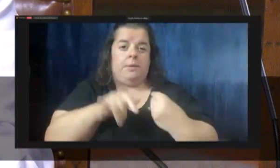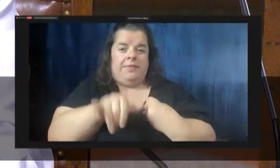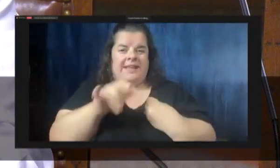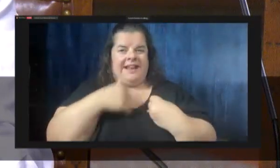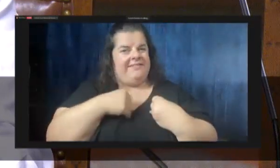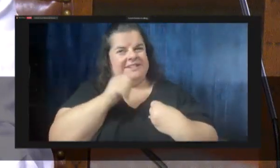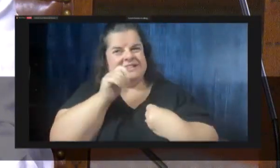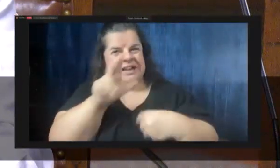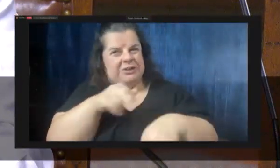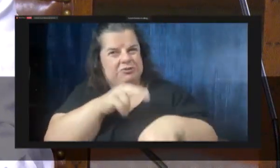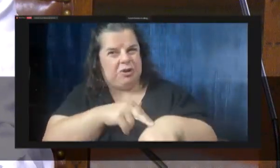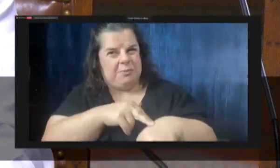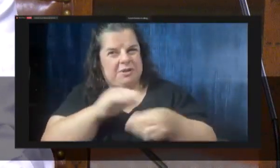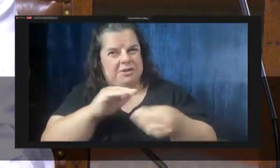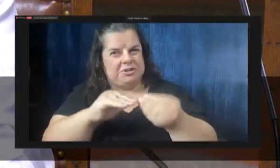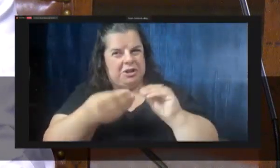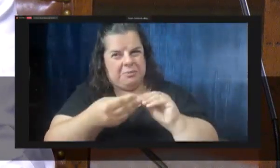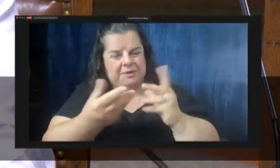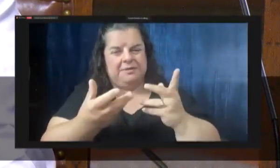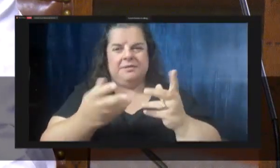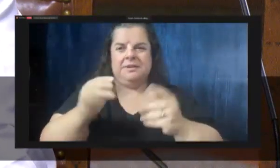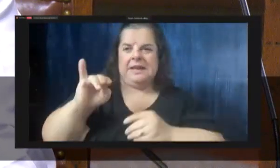number of